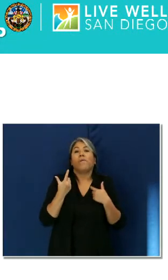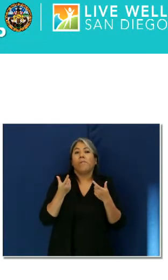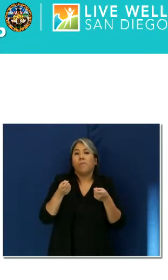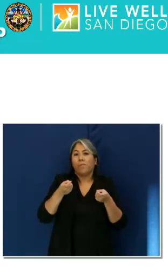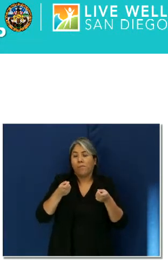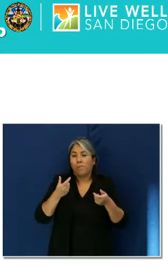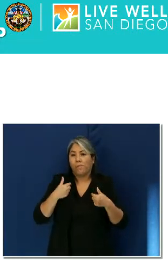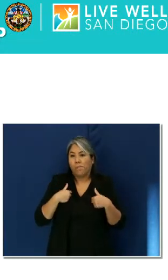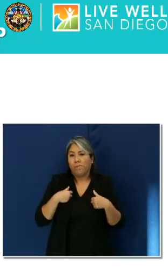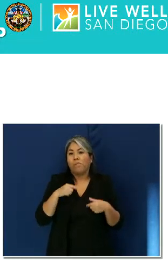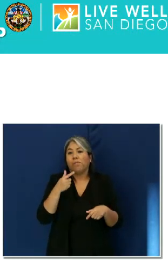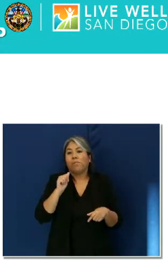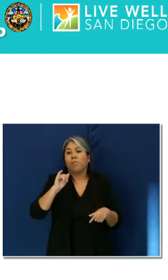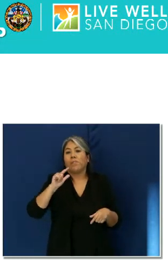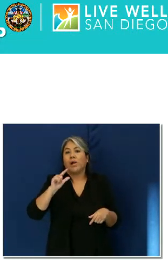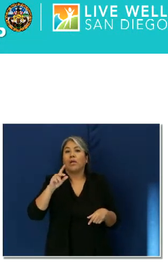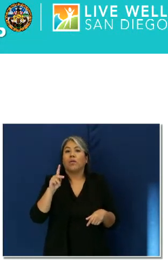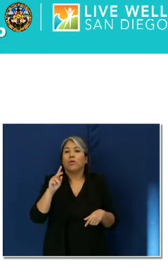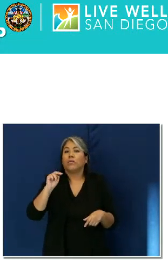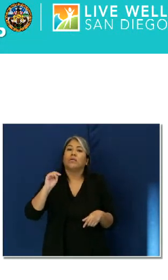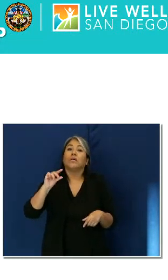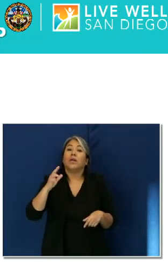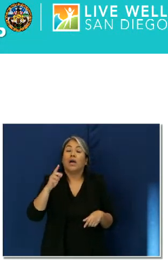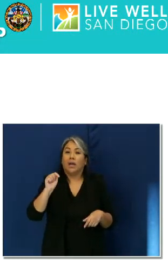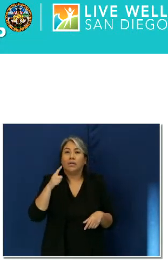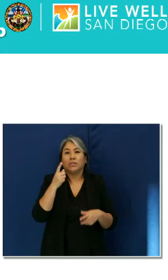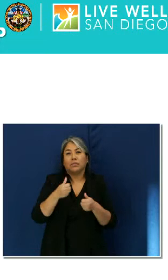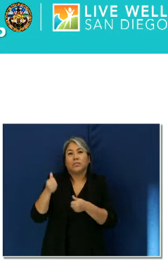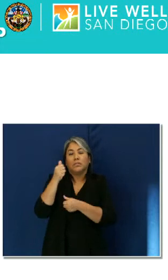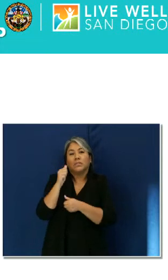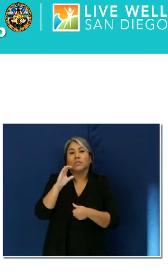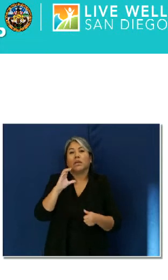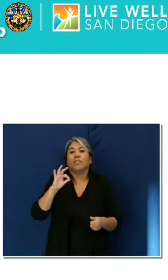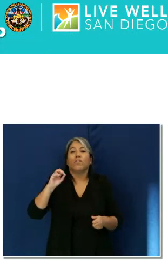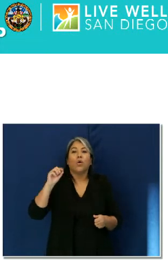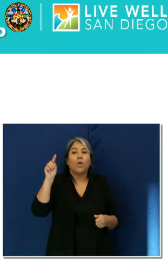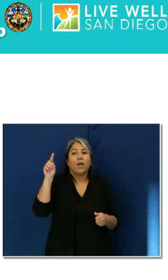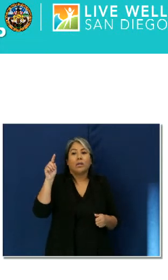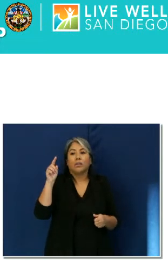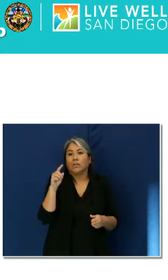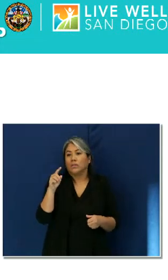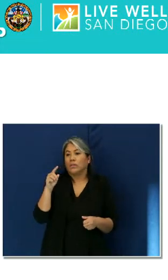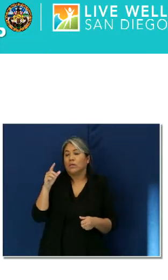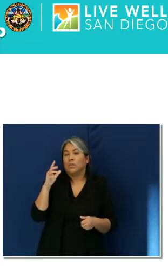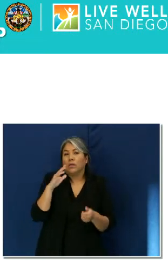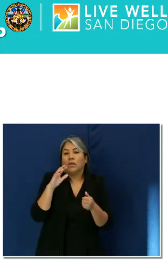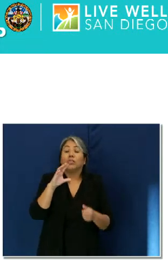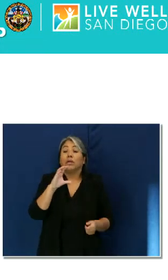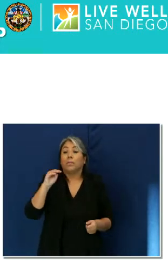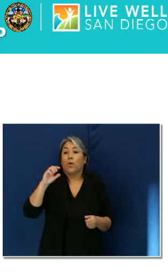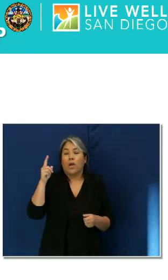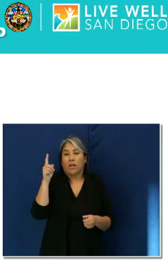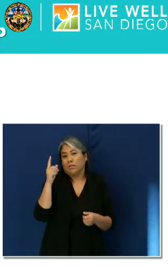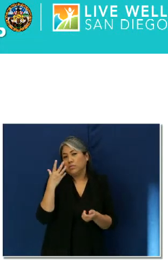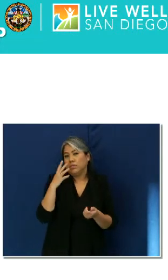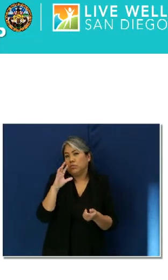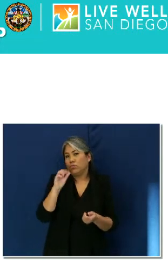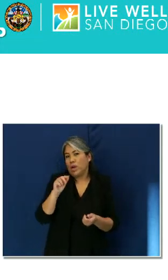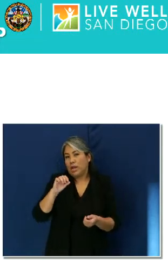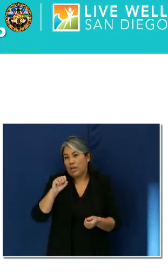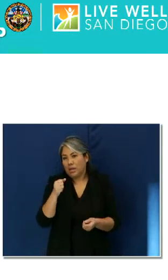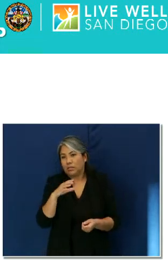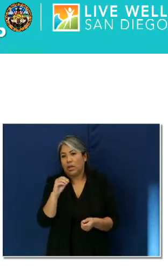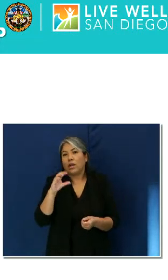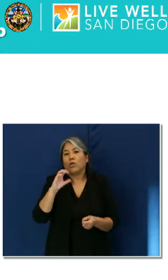Dr. Gail Knight, the Chief Medical Officer at Rady's Children's Hospital and co-chair of the Hospital CMO